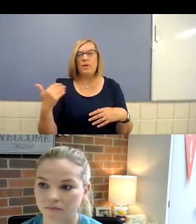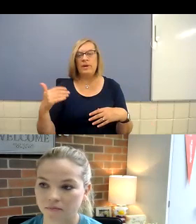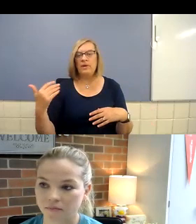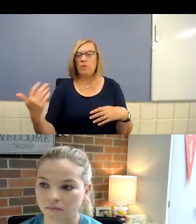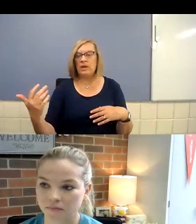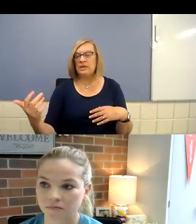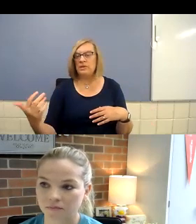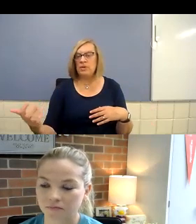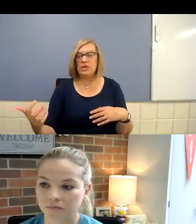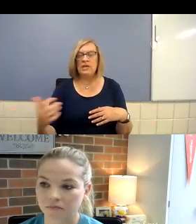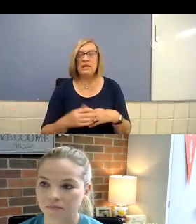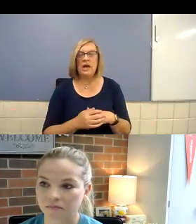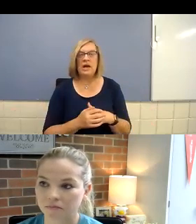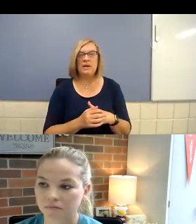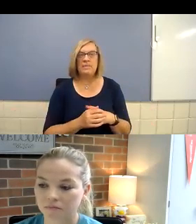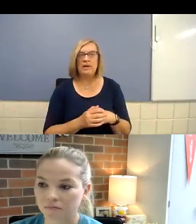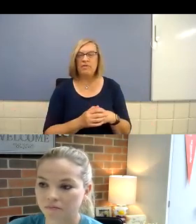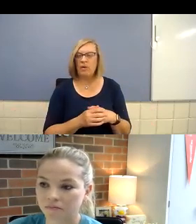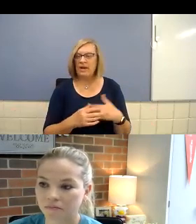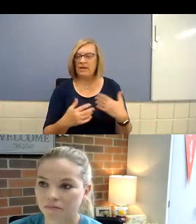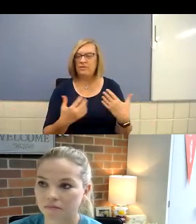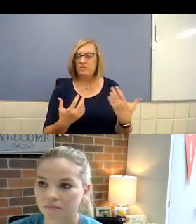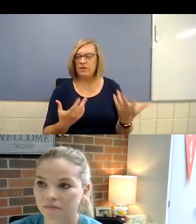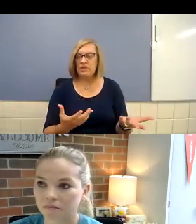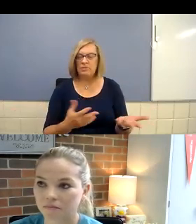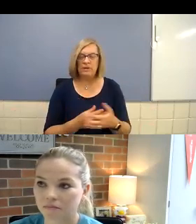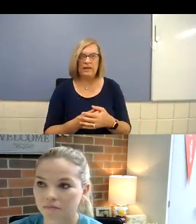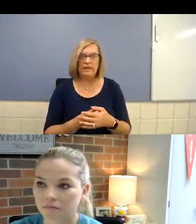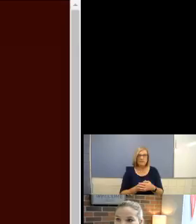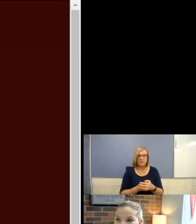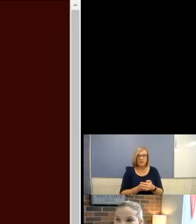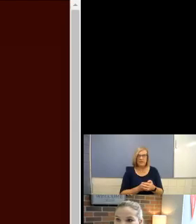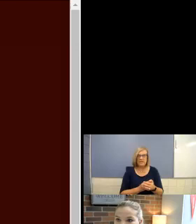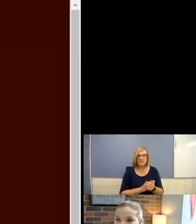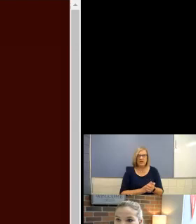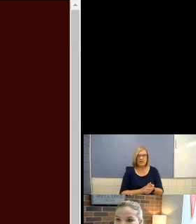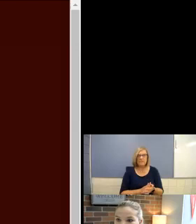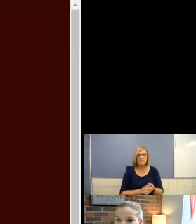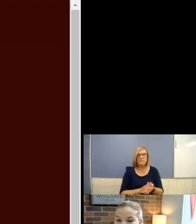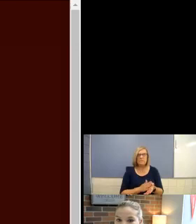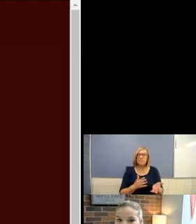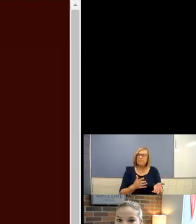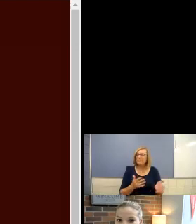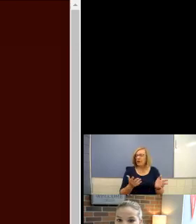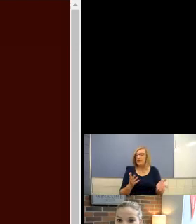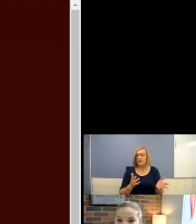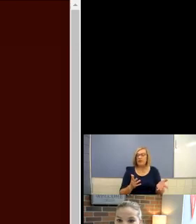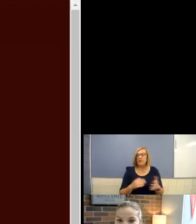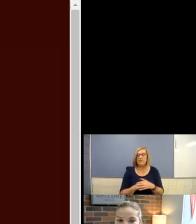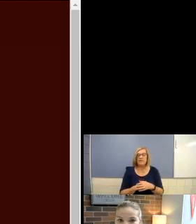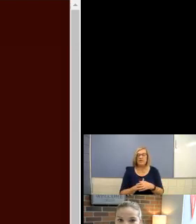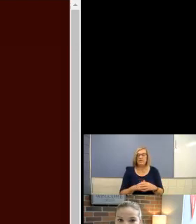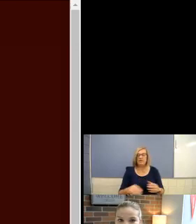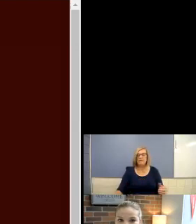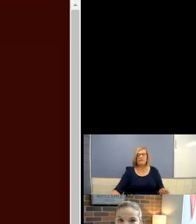or going out and working in the community at a variety of community-related interpreting needs, primarily